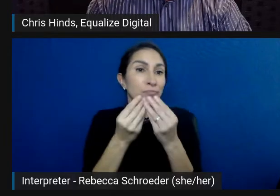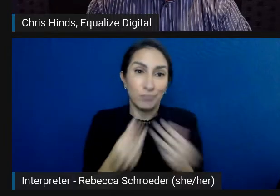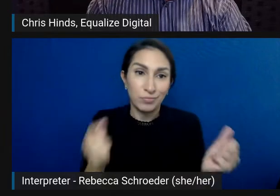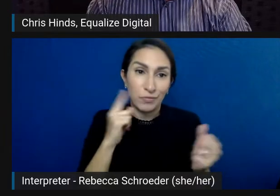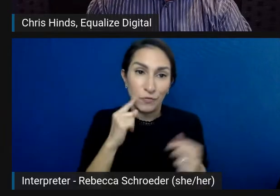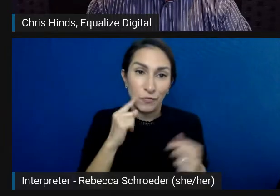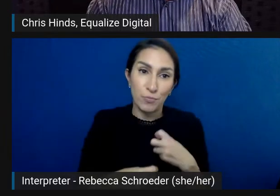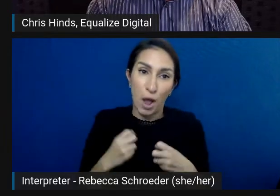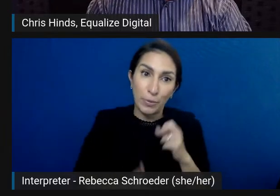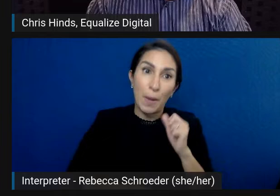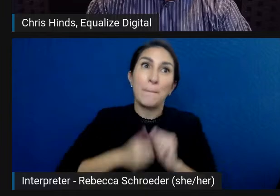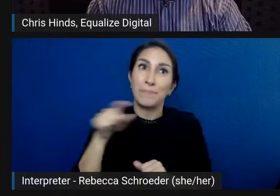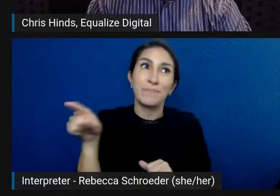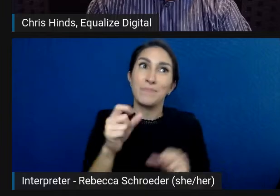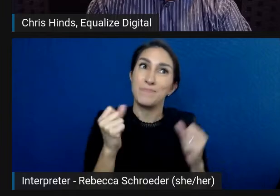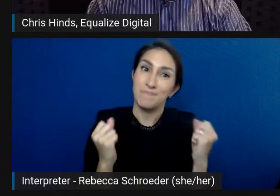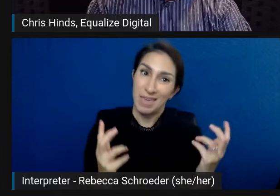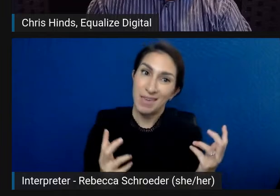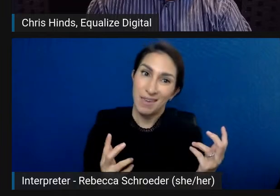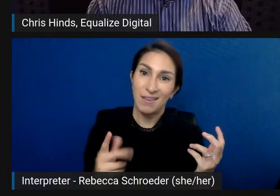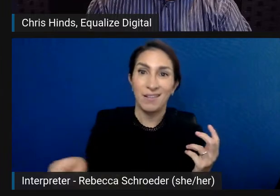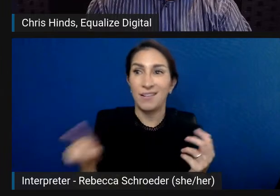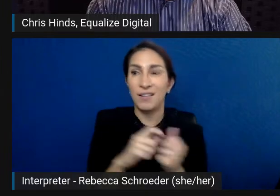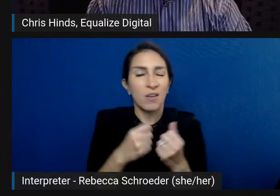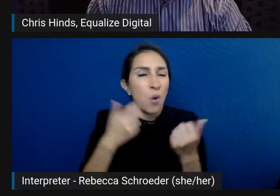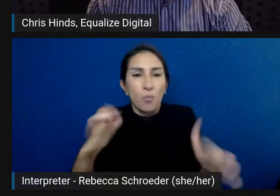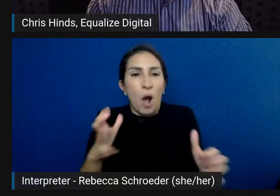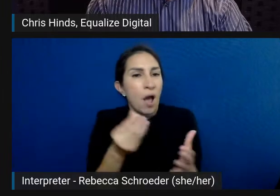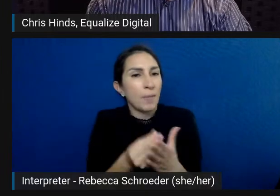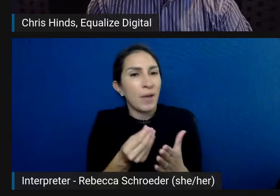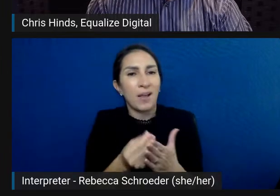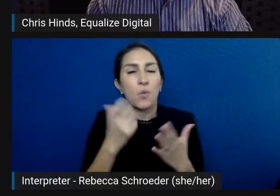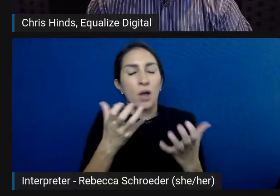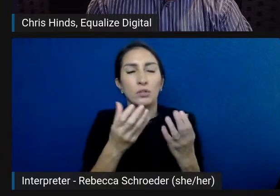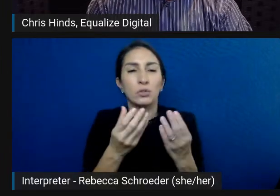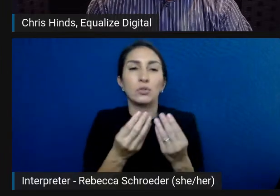right? I think that